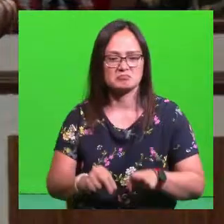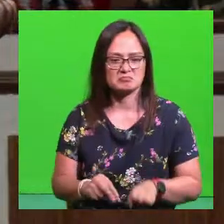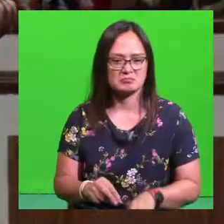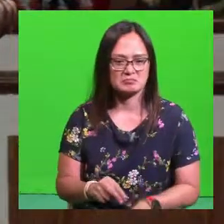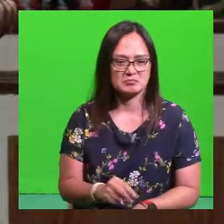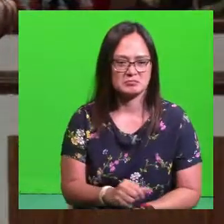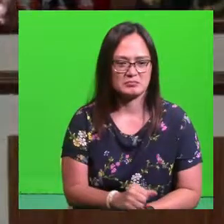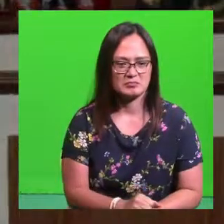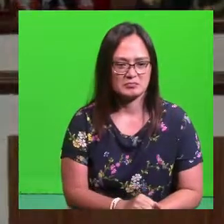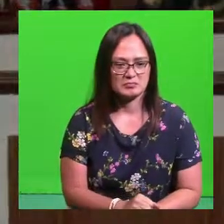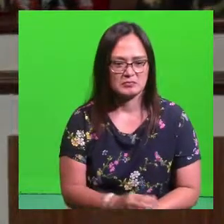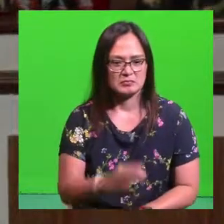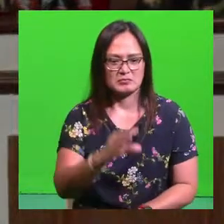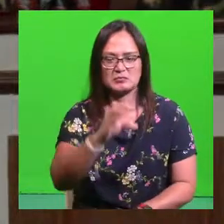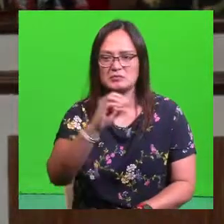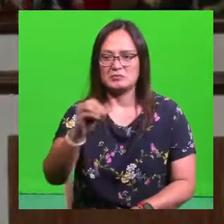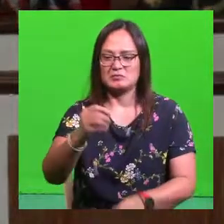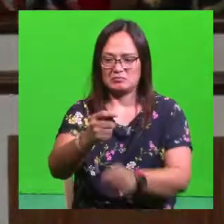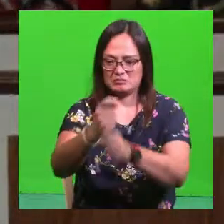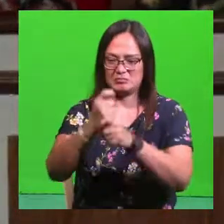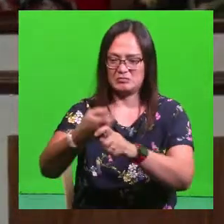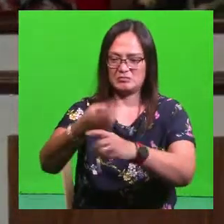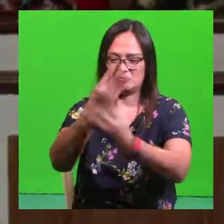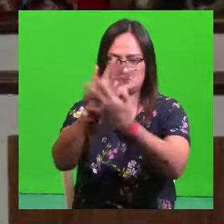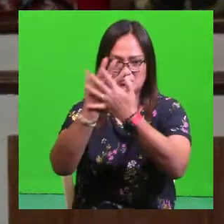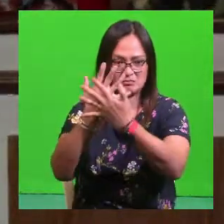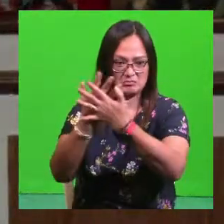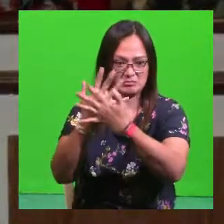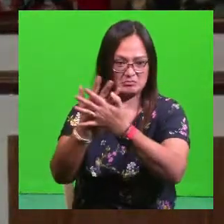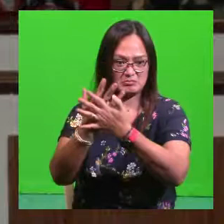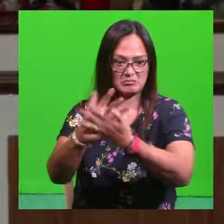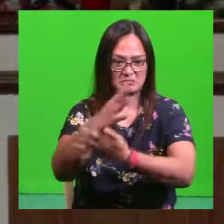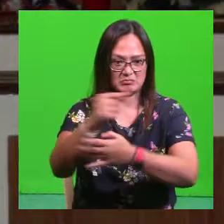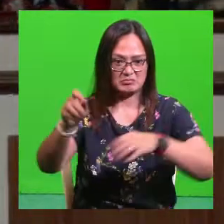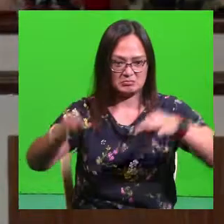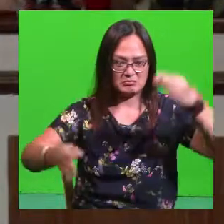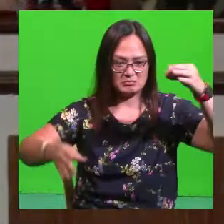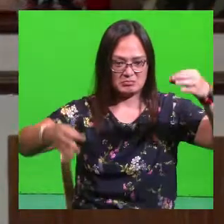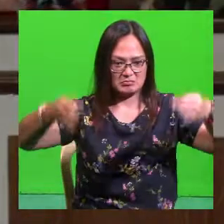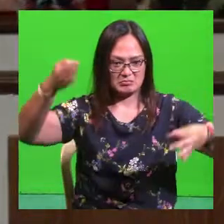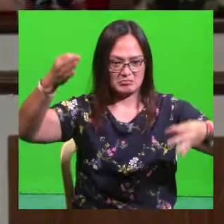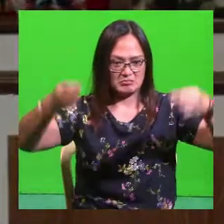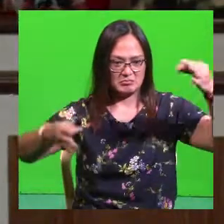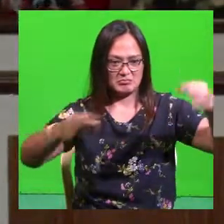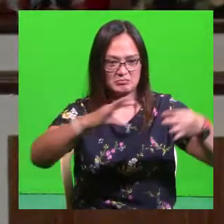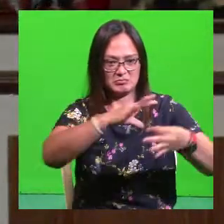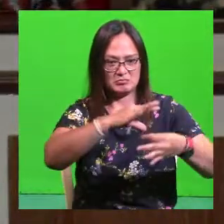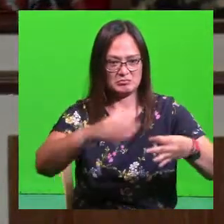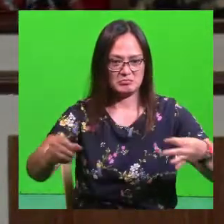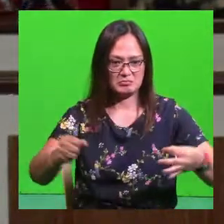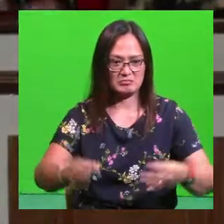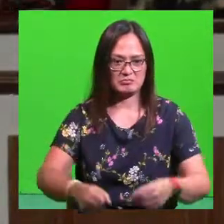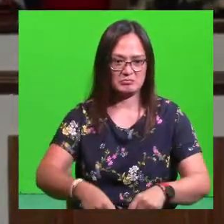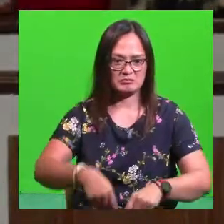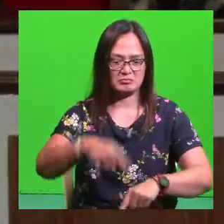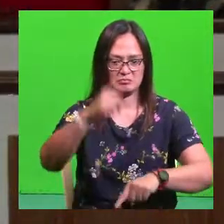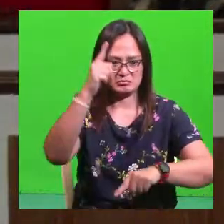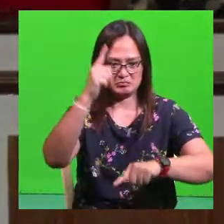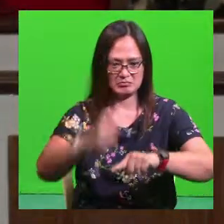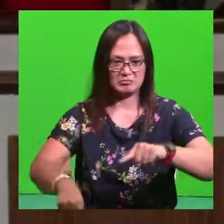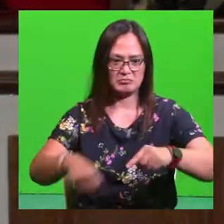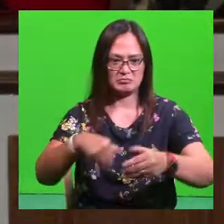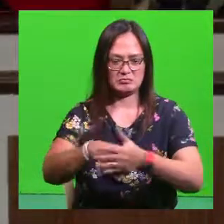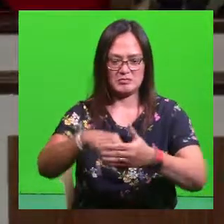his generation? For he was cut off out of the land of the living, for the transgression of my